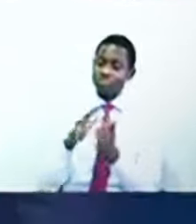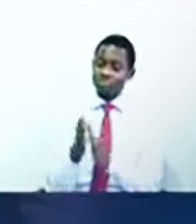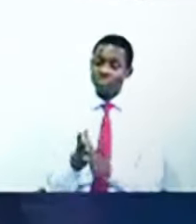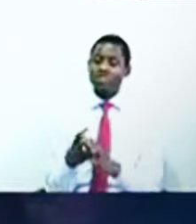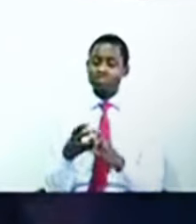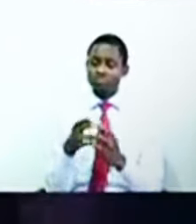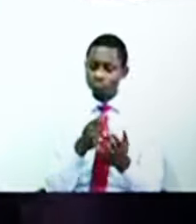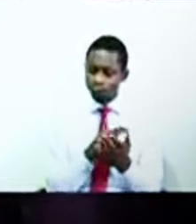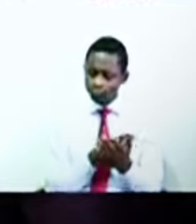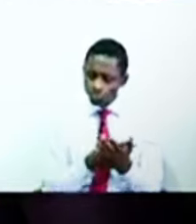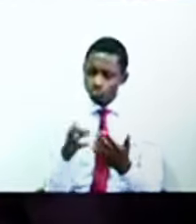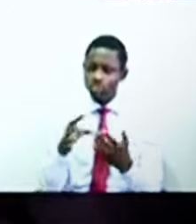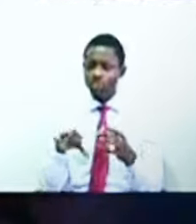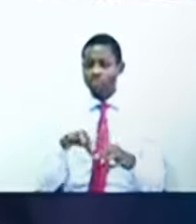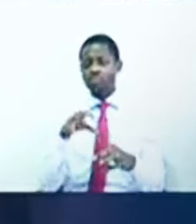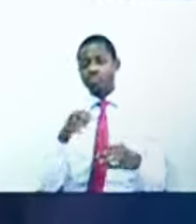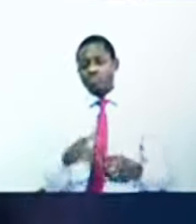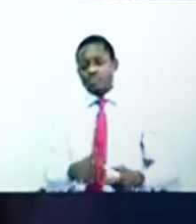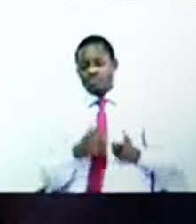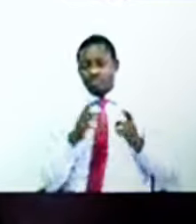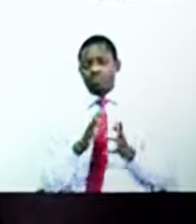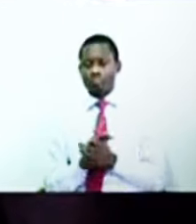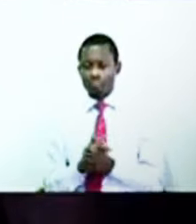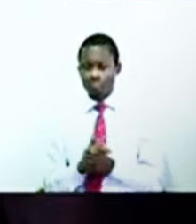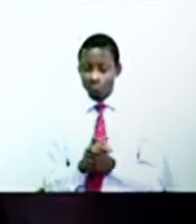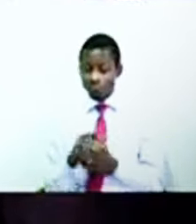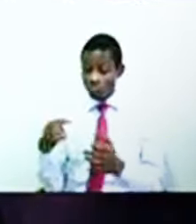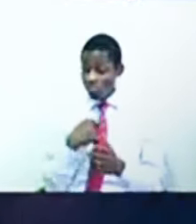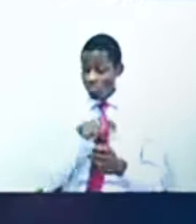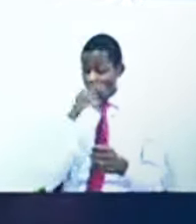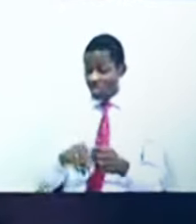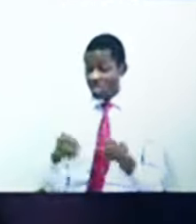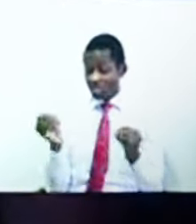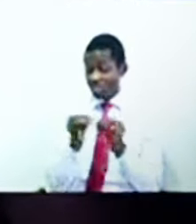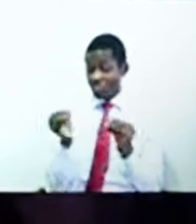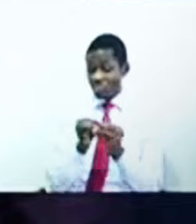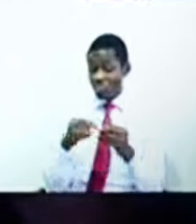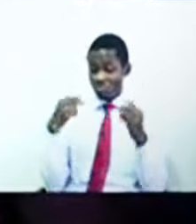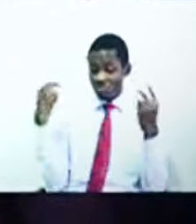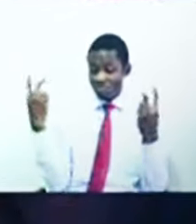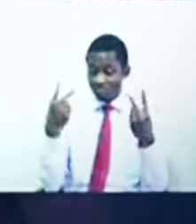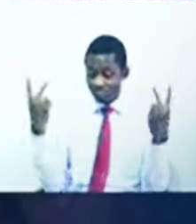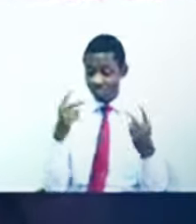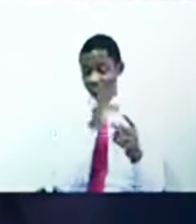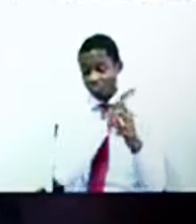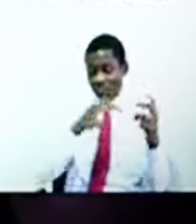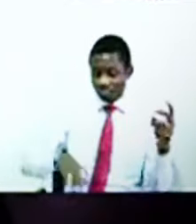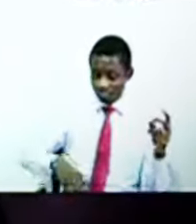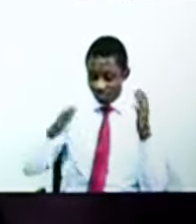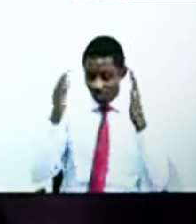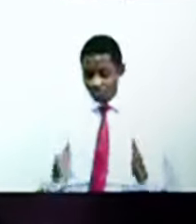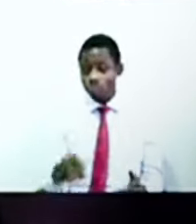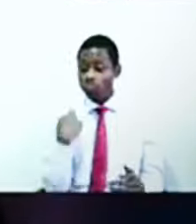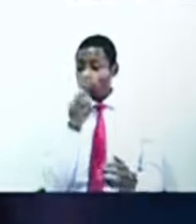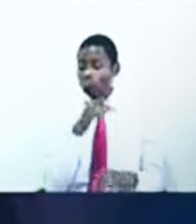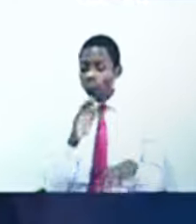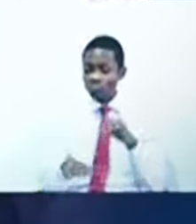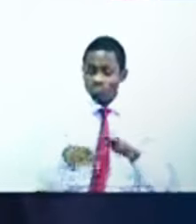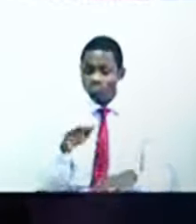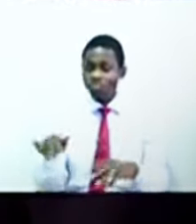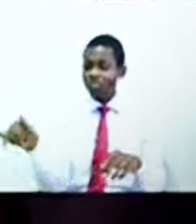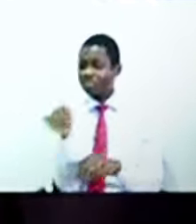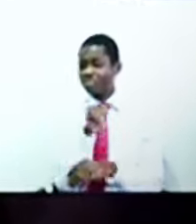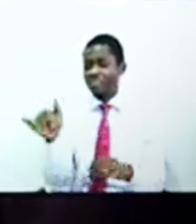victorious Christians who walk on this planet Earth like Jesus did.